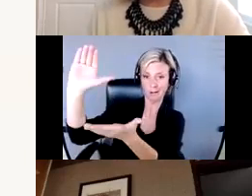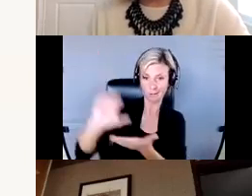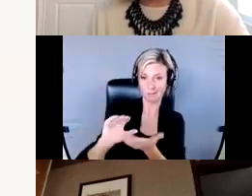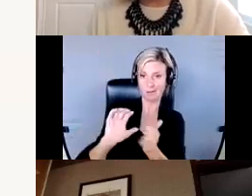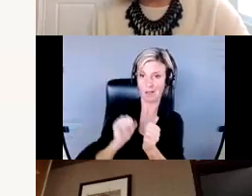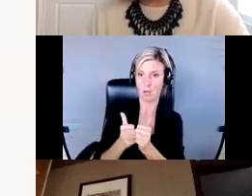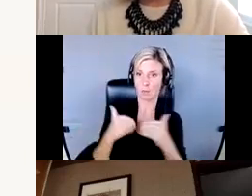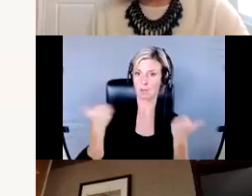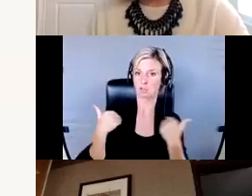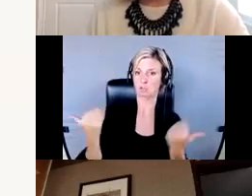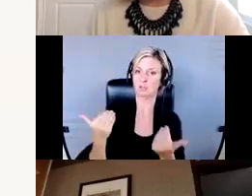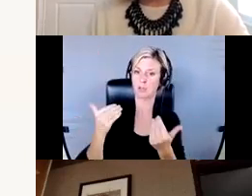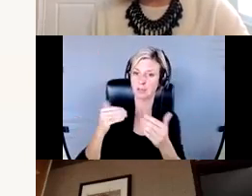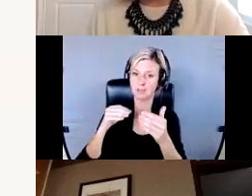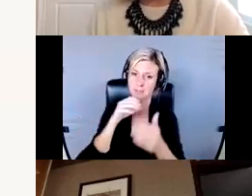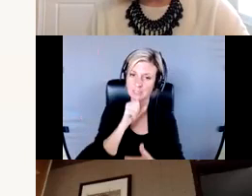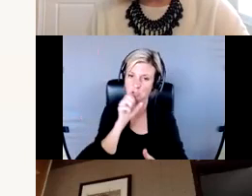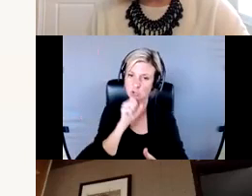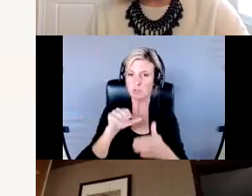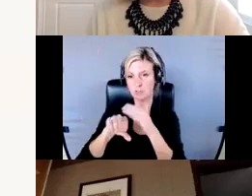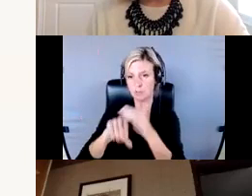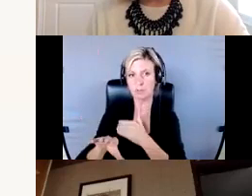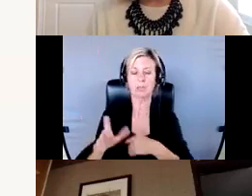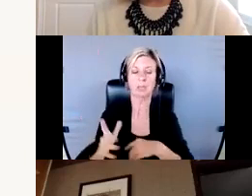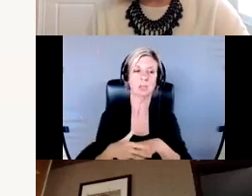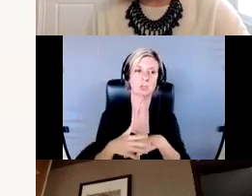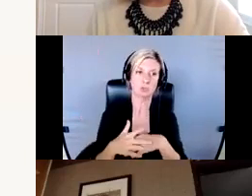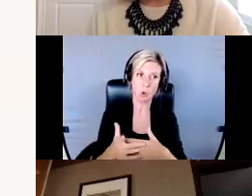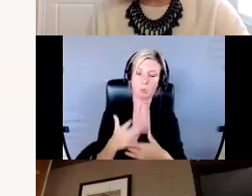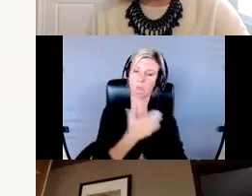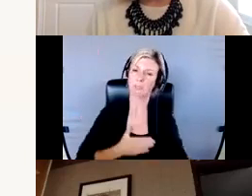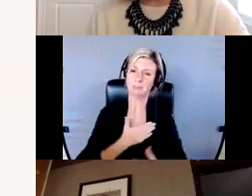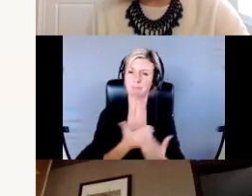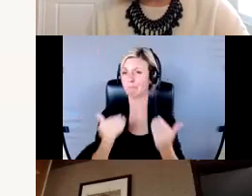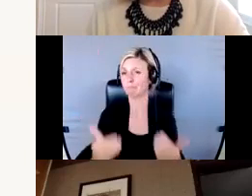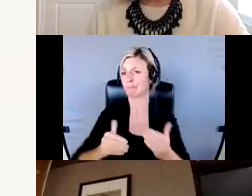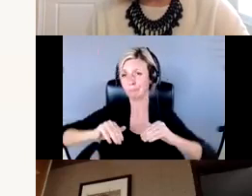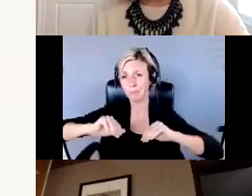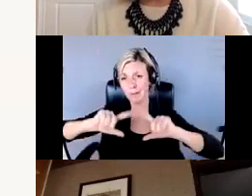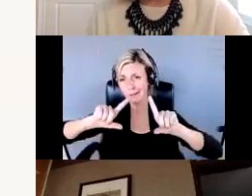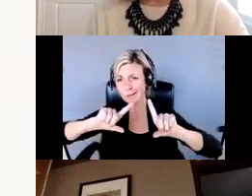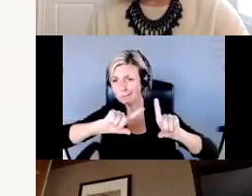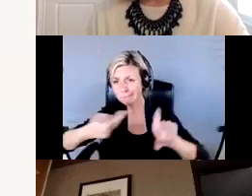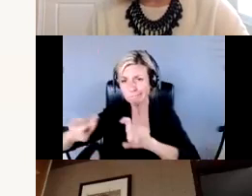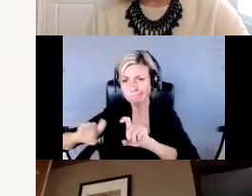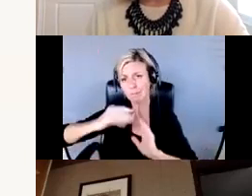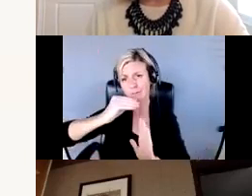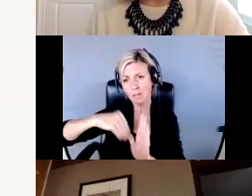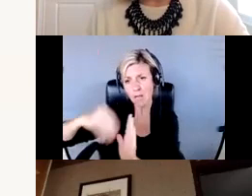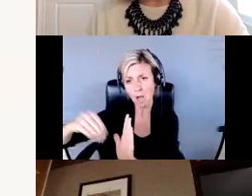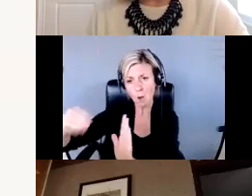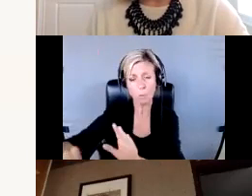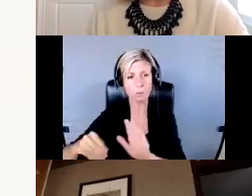want to encourage you to fill out the evaluation. We take all of your feedback very seriously and gear all of